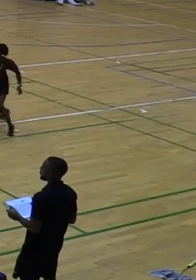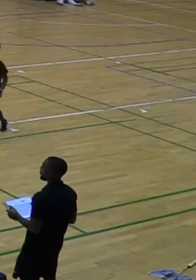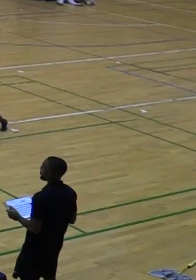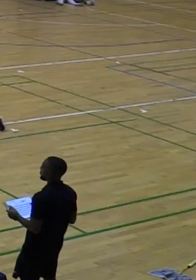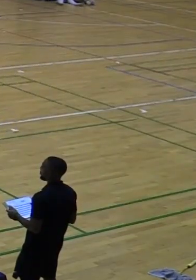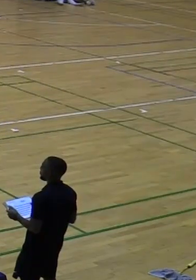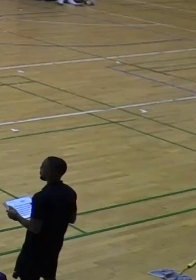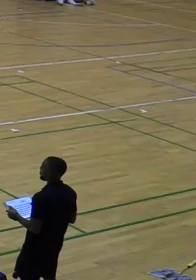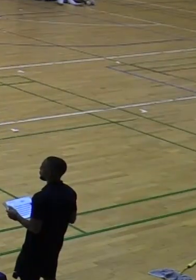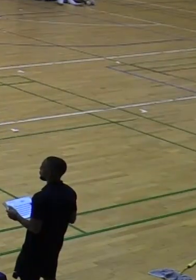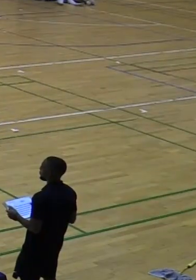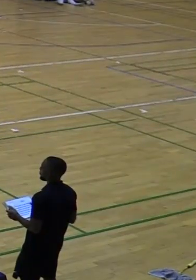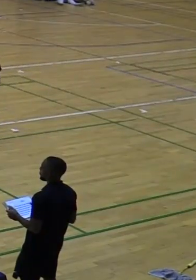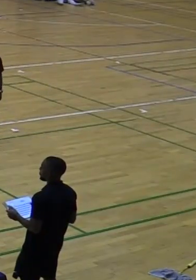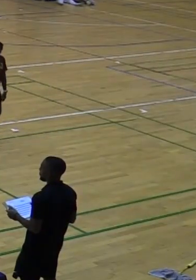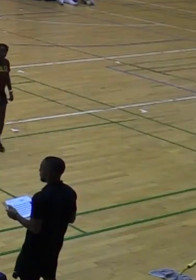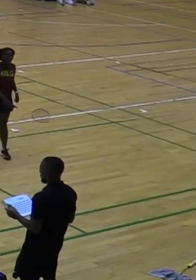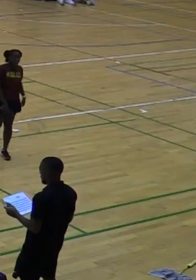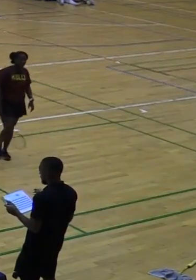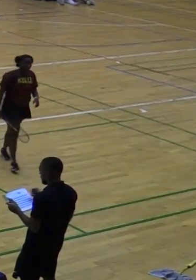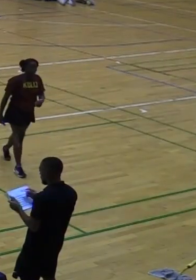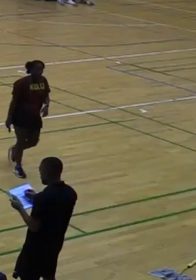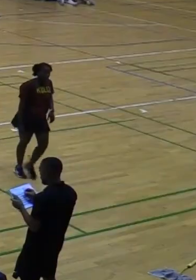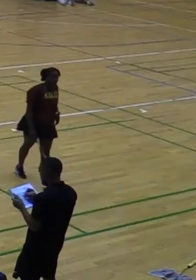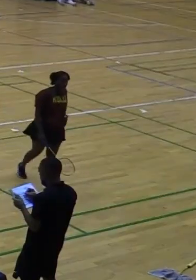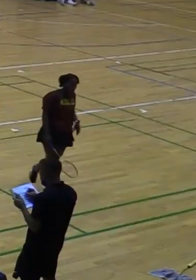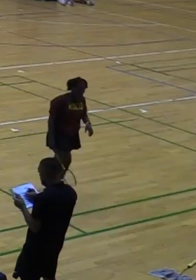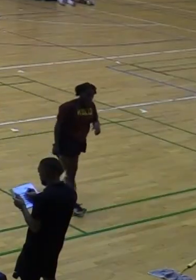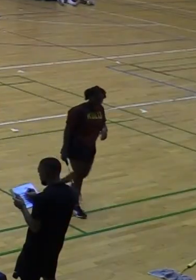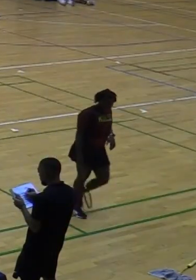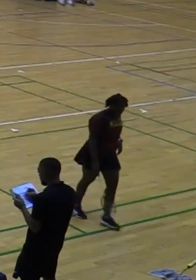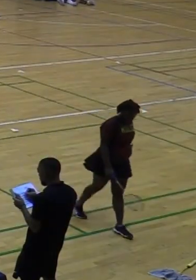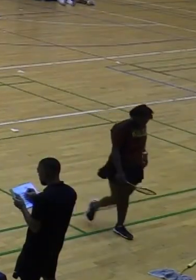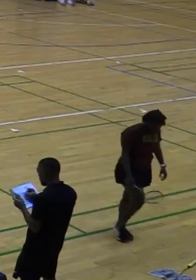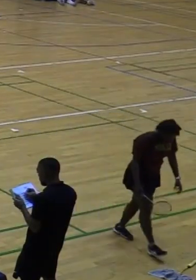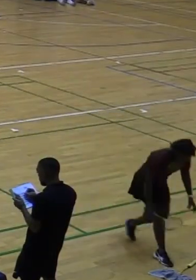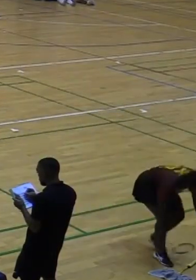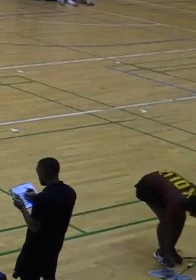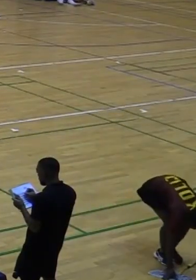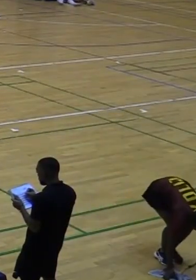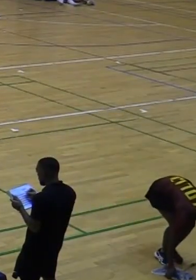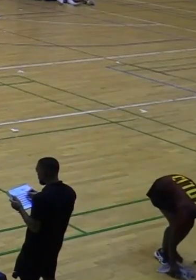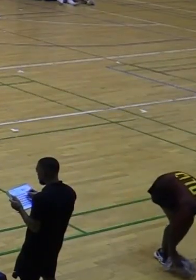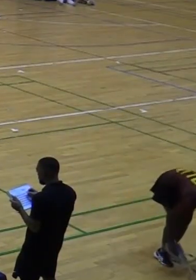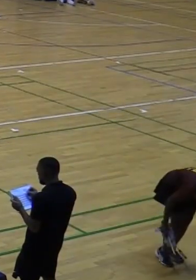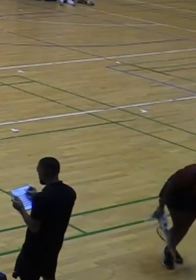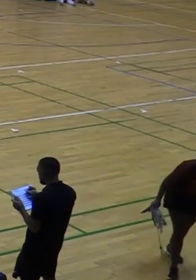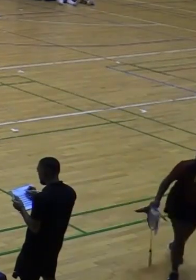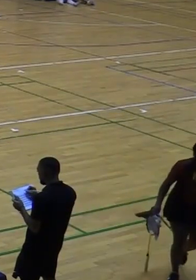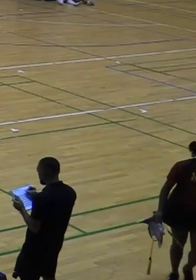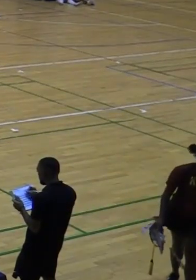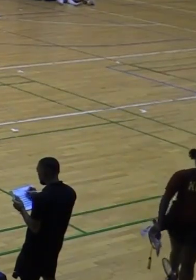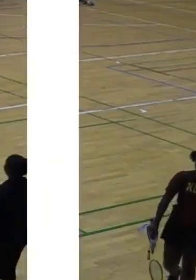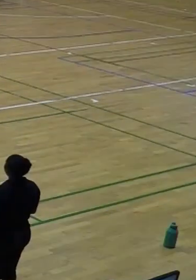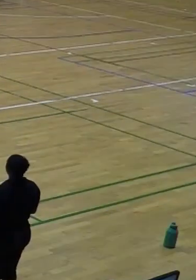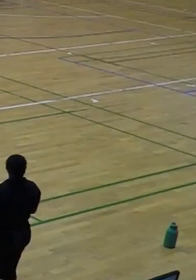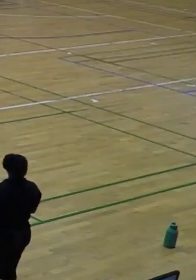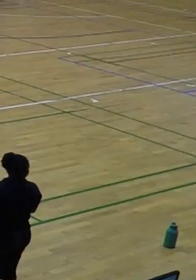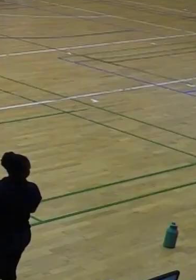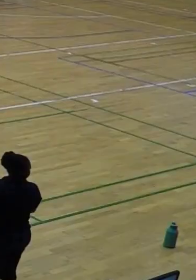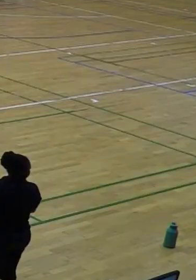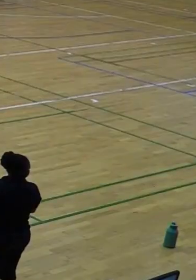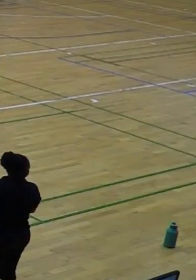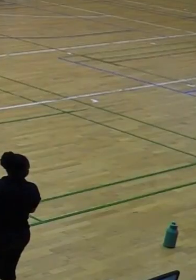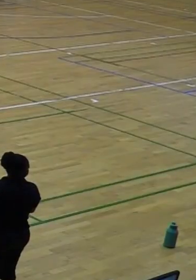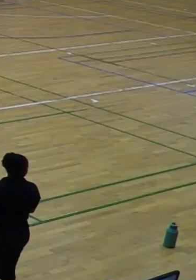goal drop shot, and eventually she would go on to claim the second as well at 21-17. This is some